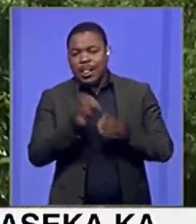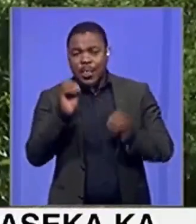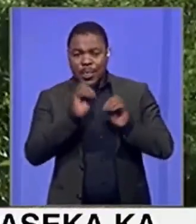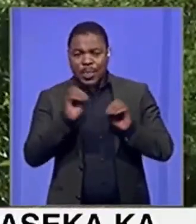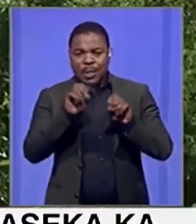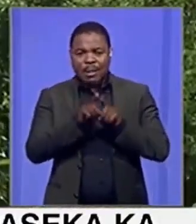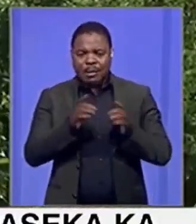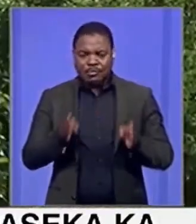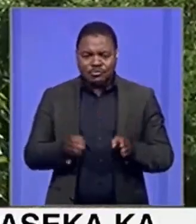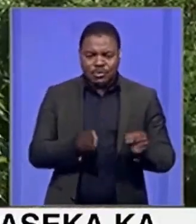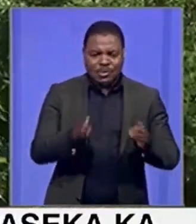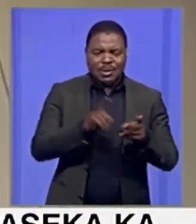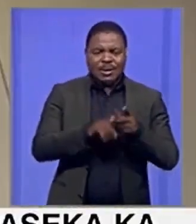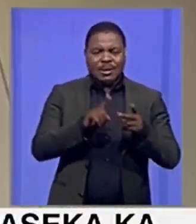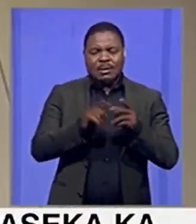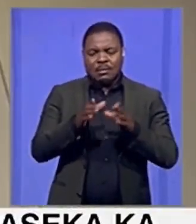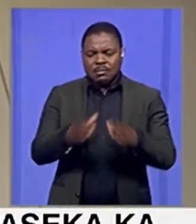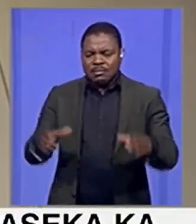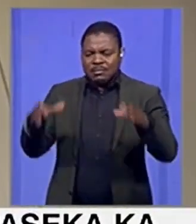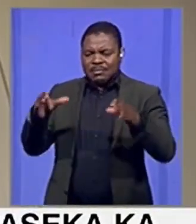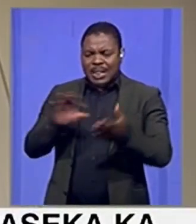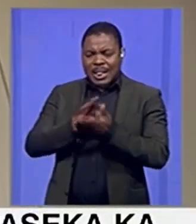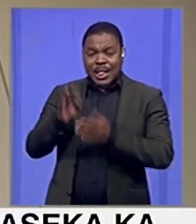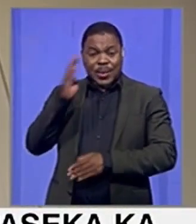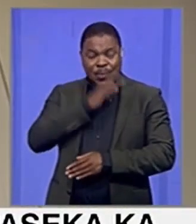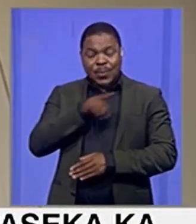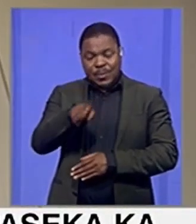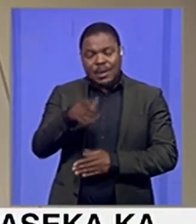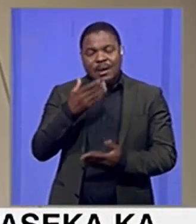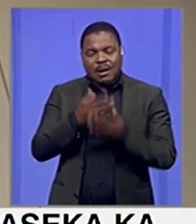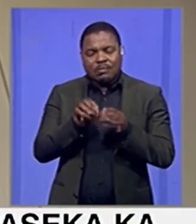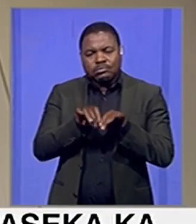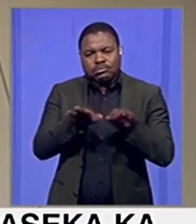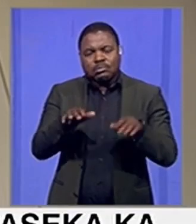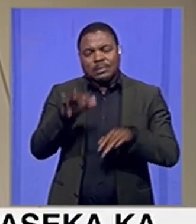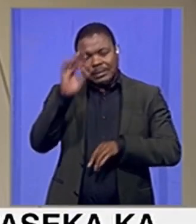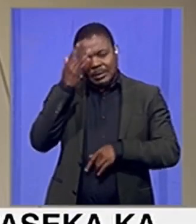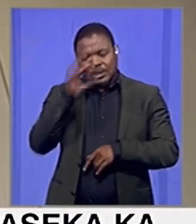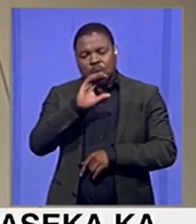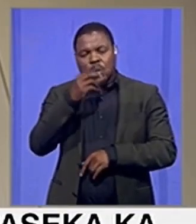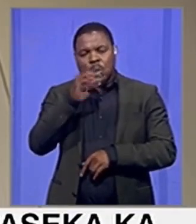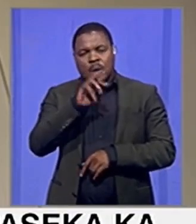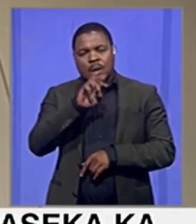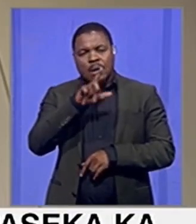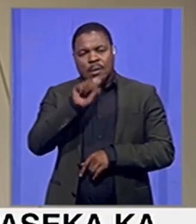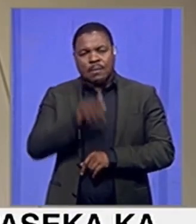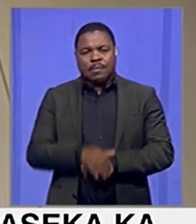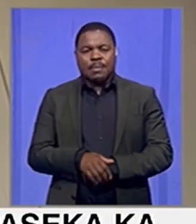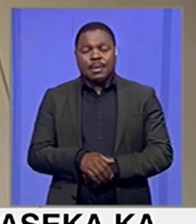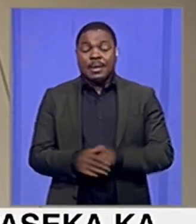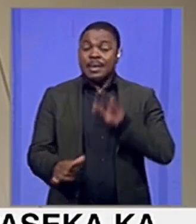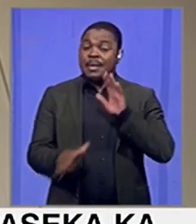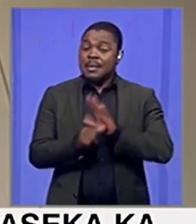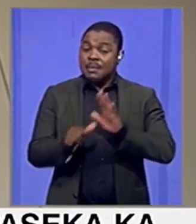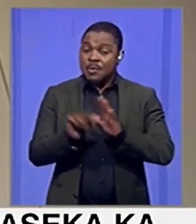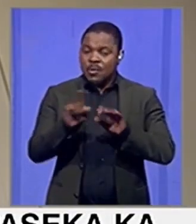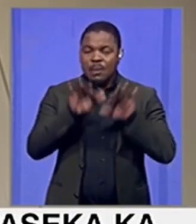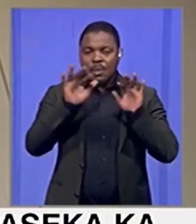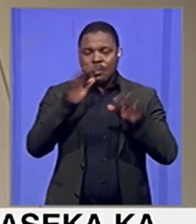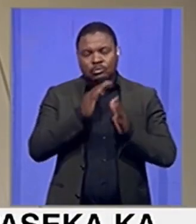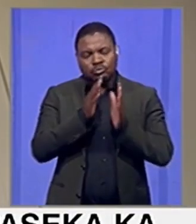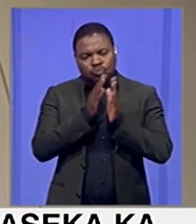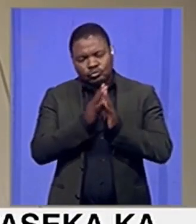from rivers and dams. And therefore, it's important that those that will be embarking on various